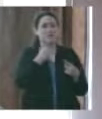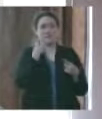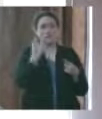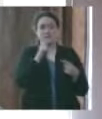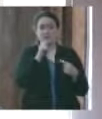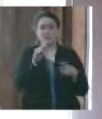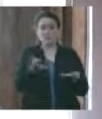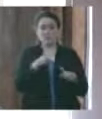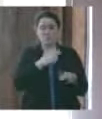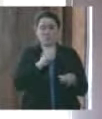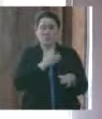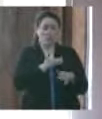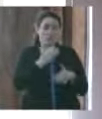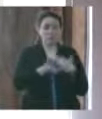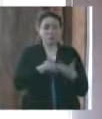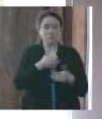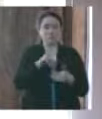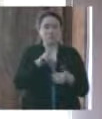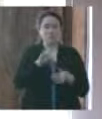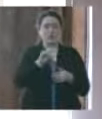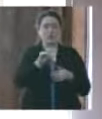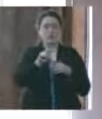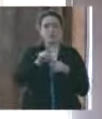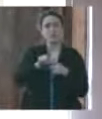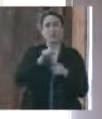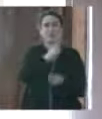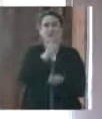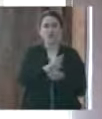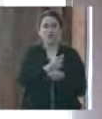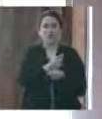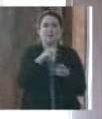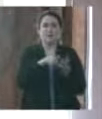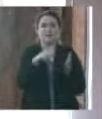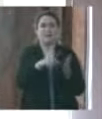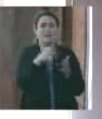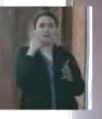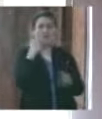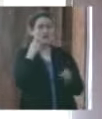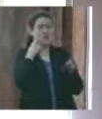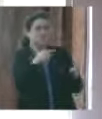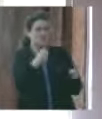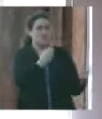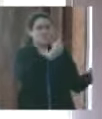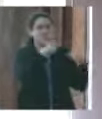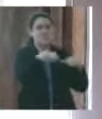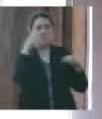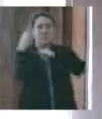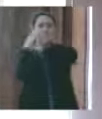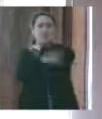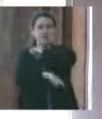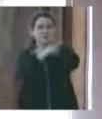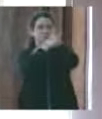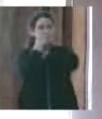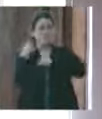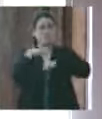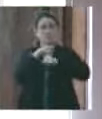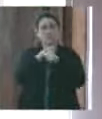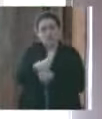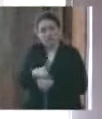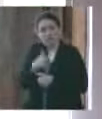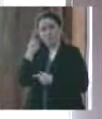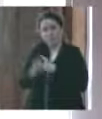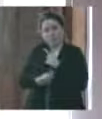right, and therefore the tiger, whom they call the Great Redeemer in their language, has in fact come and punished them for badly performed ritual. But of course behind that